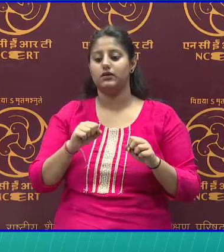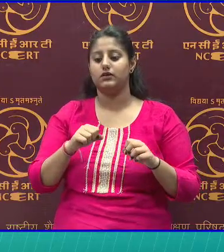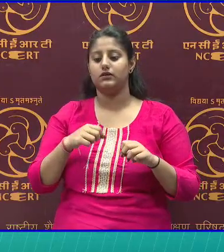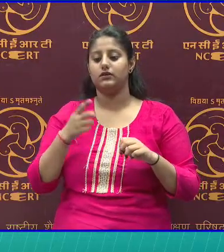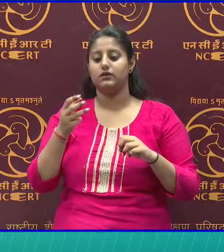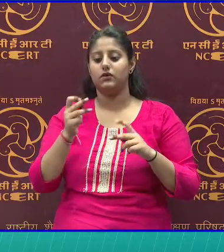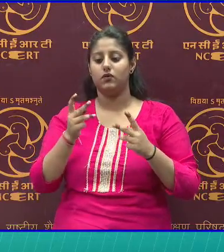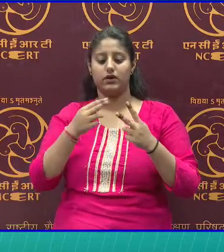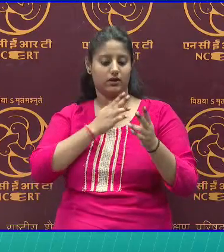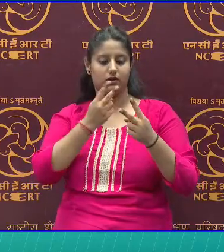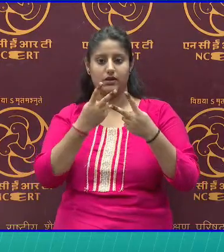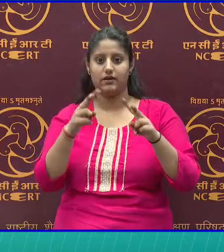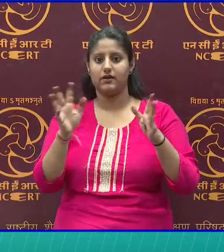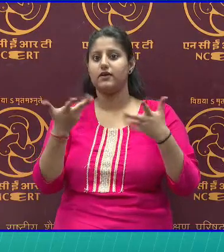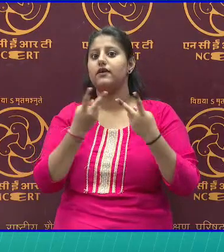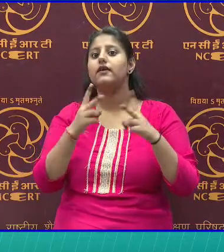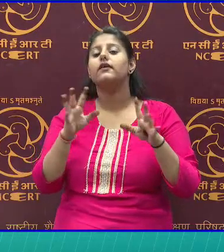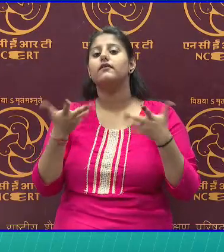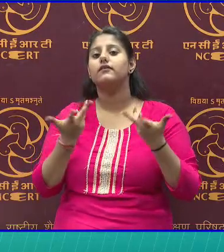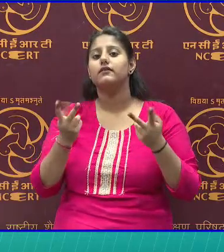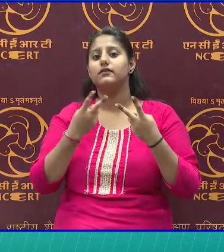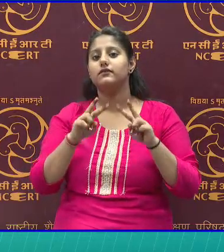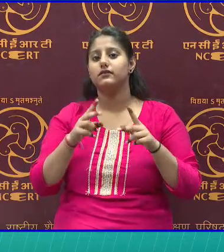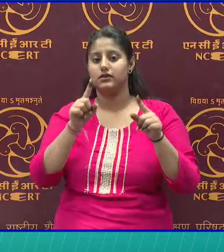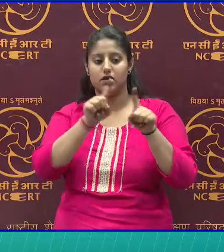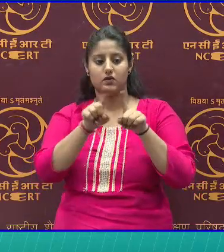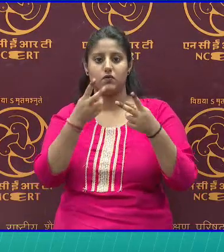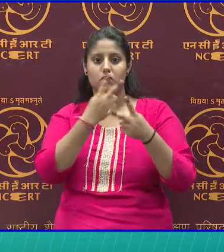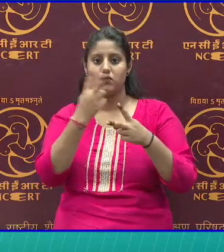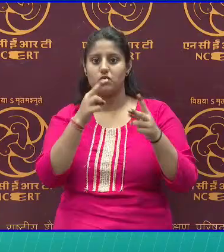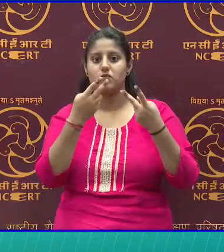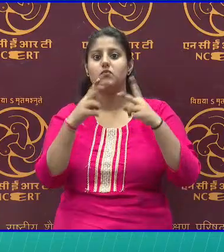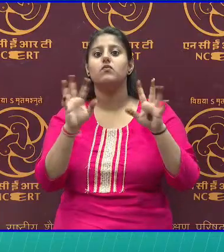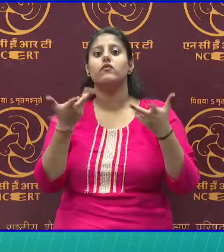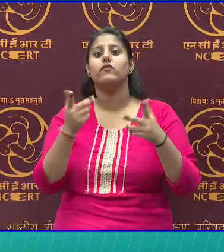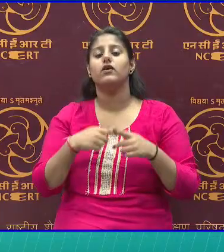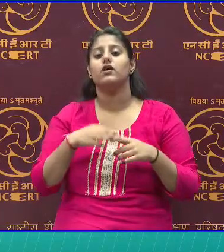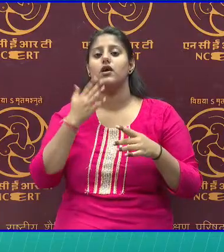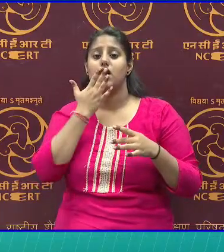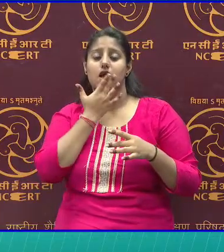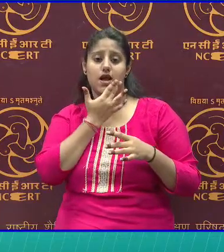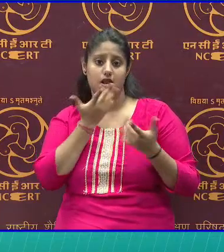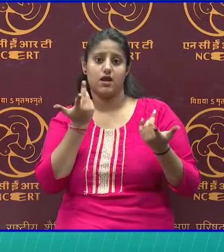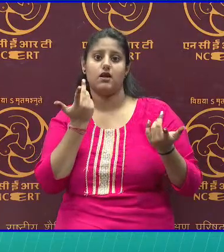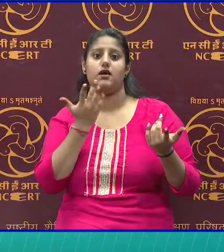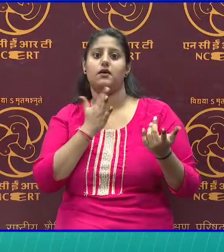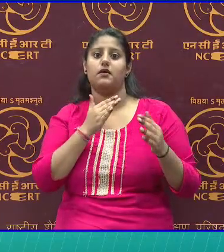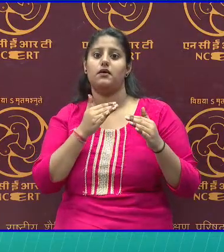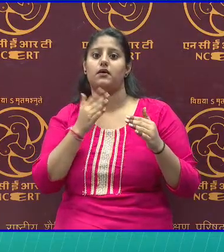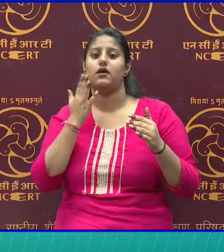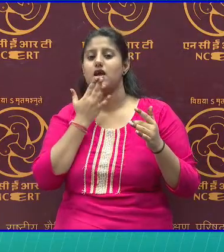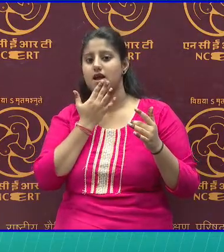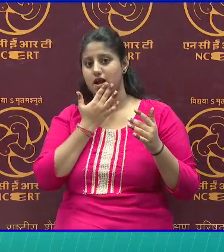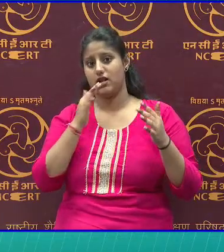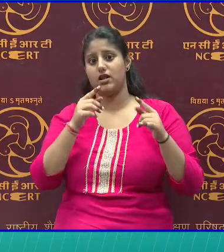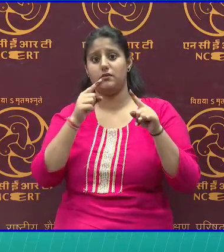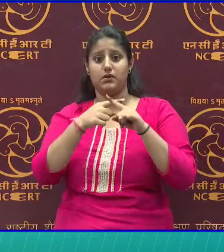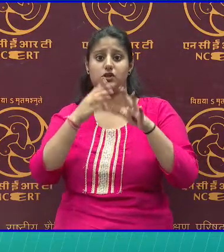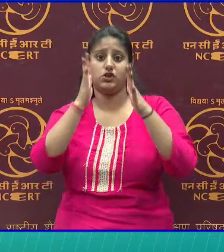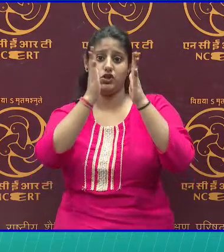what is the difference, sir? If I can ask you this between these two, what is the color and then? So of course the color and the